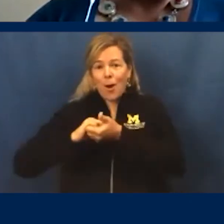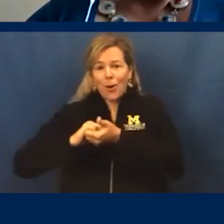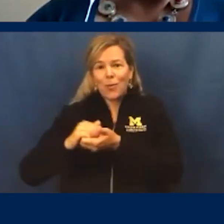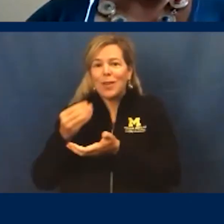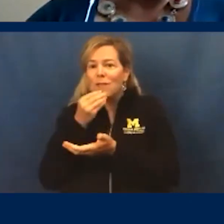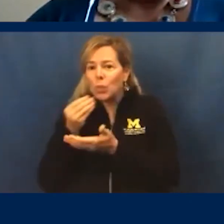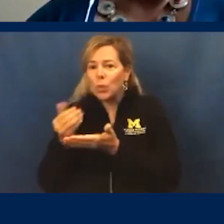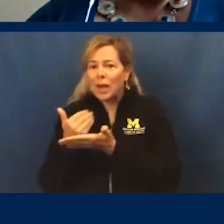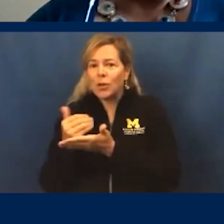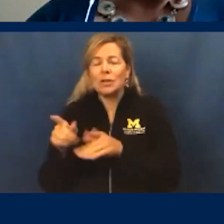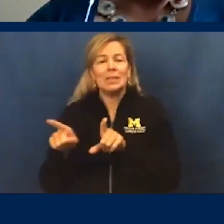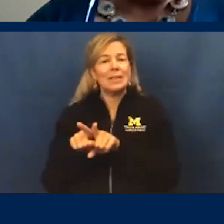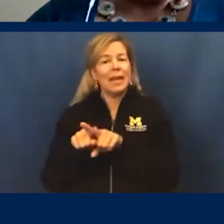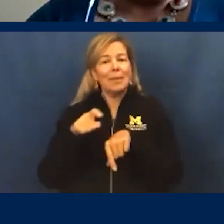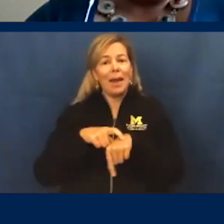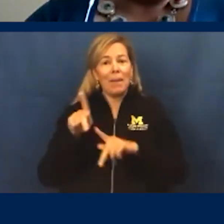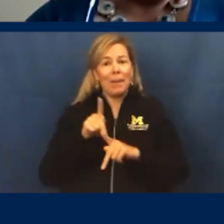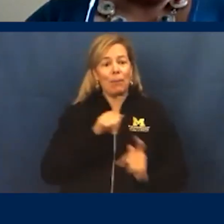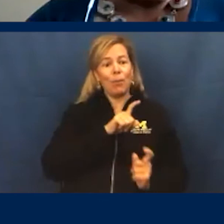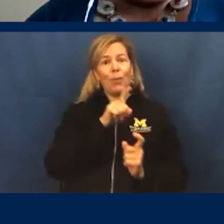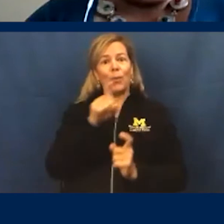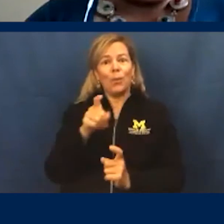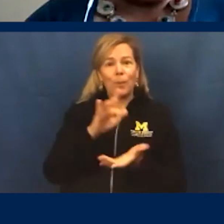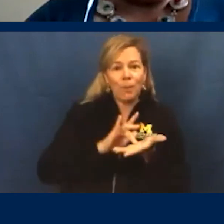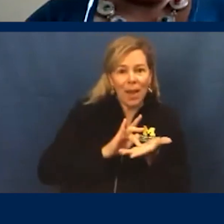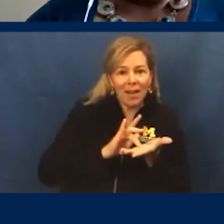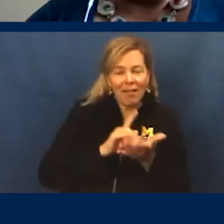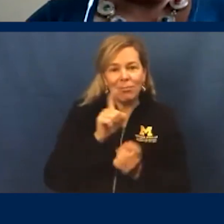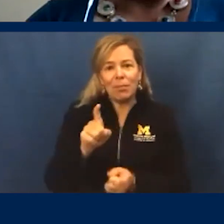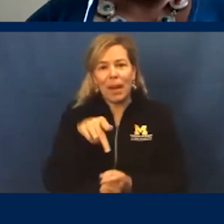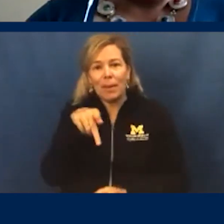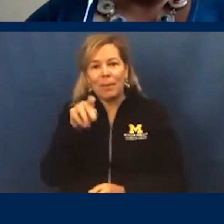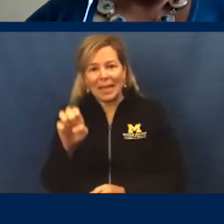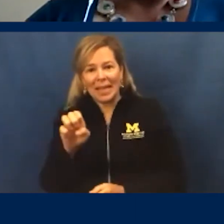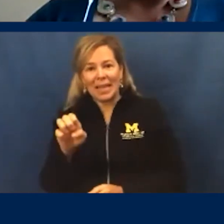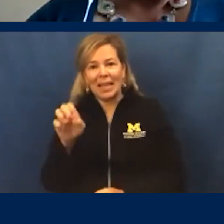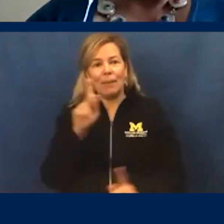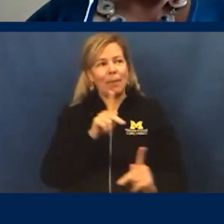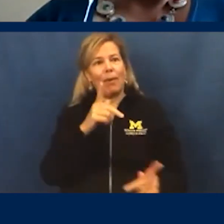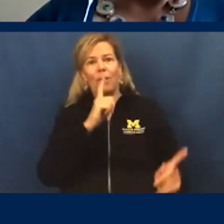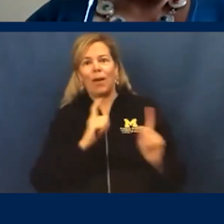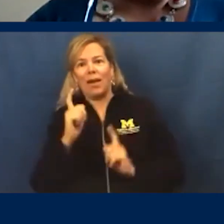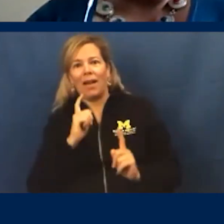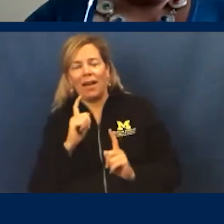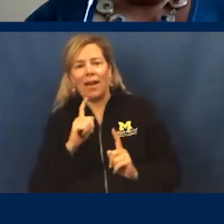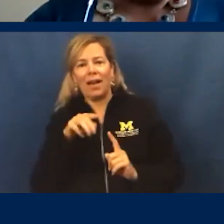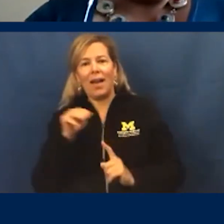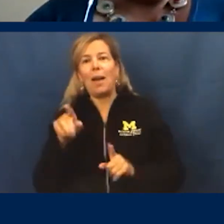same time that people were bringing medical donations and PPE donations to Michigan Medicine, they were also able to bring